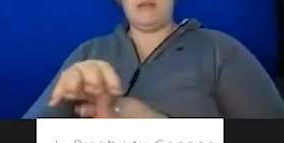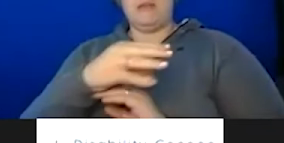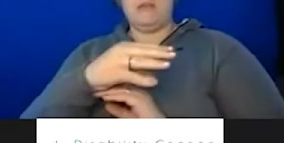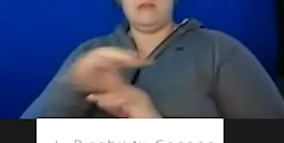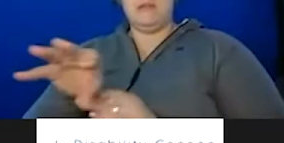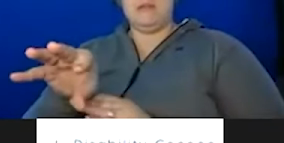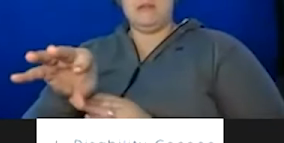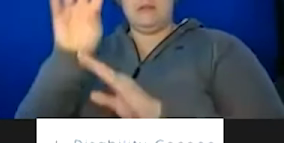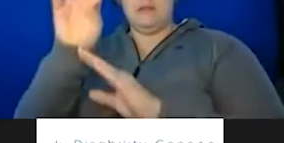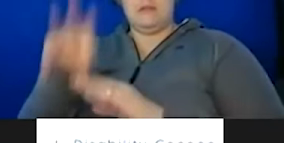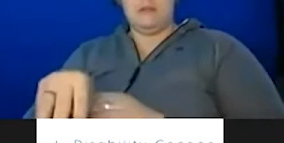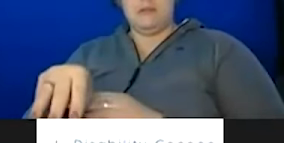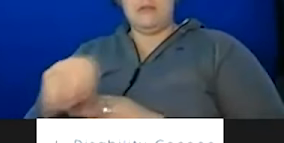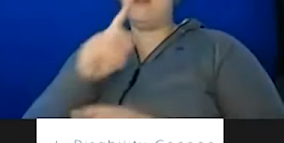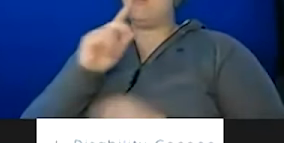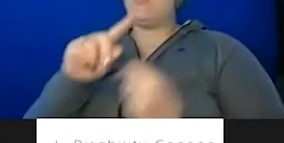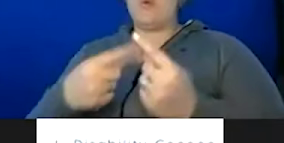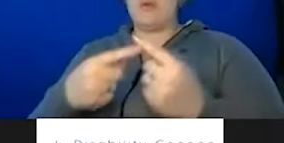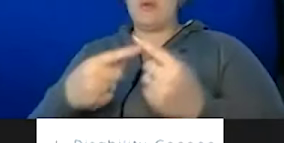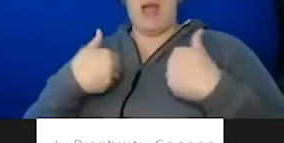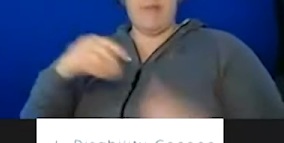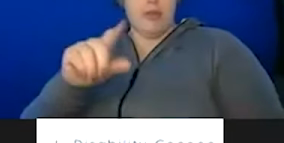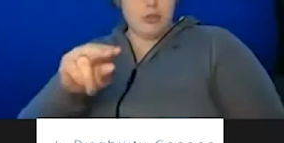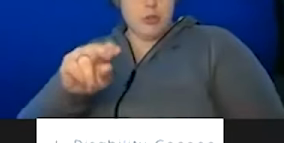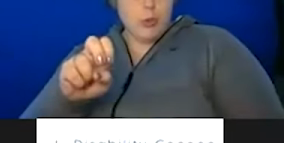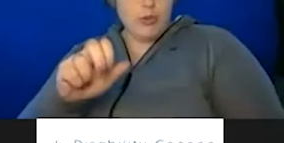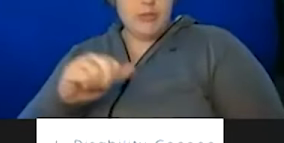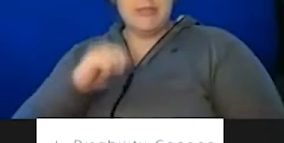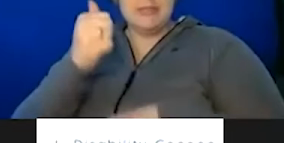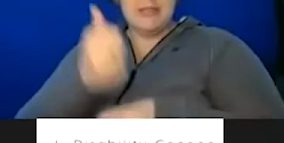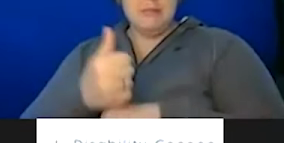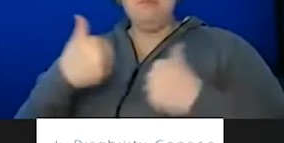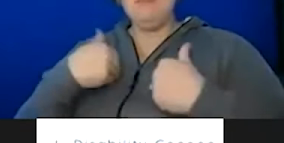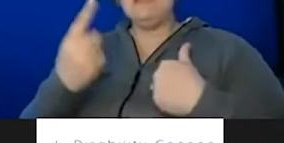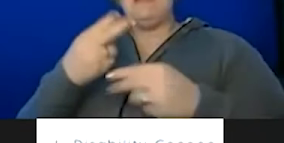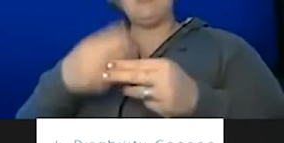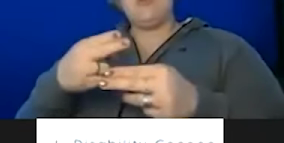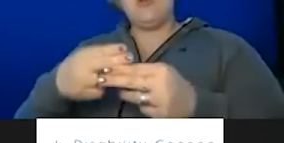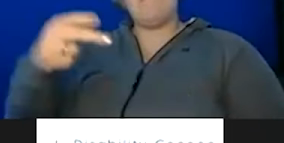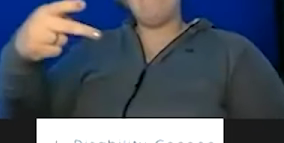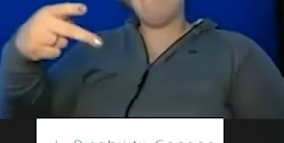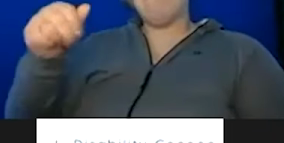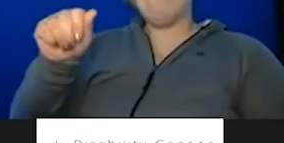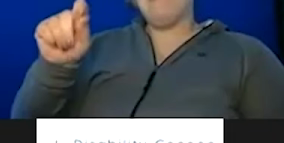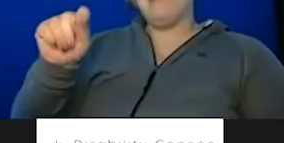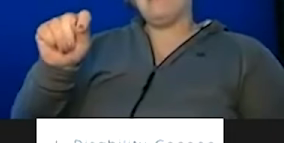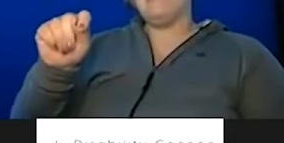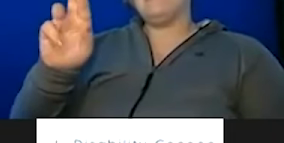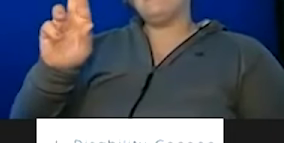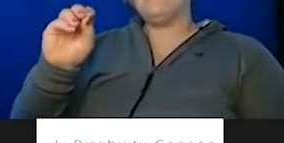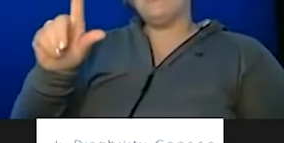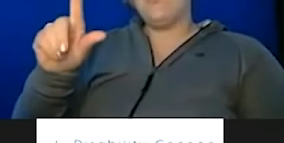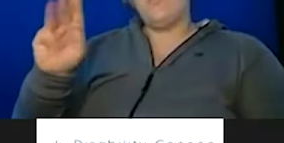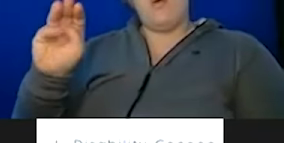those zones, it does have what it calls a control mode. So it'll bounce from zone to zone to